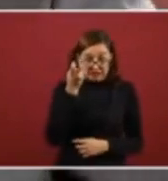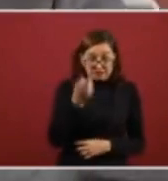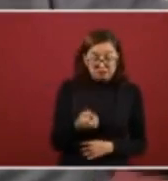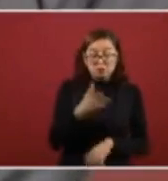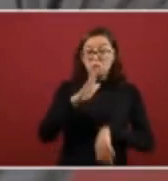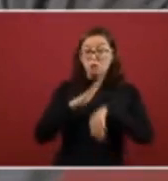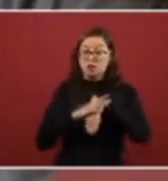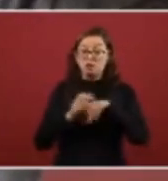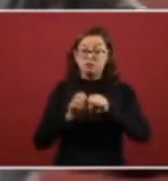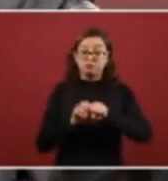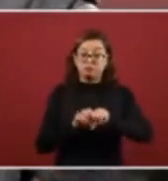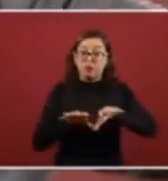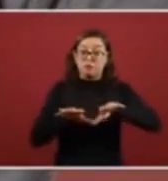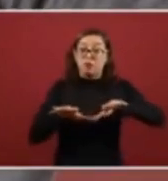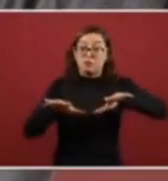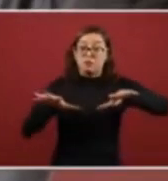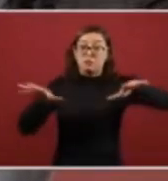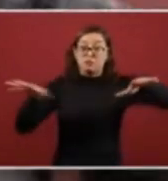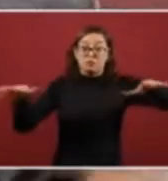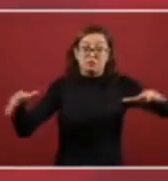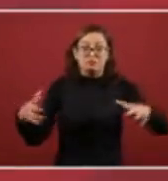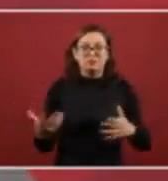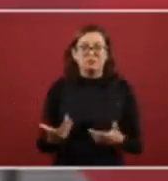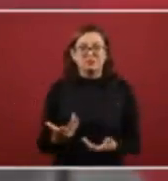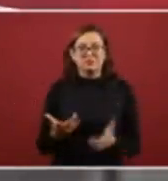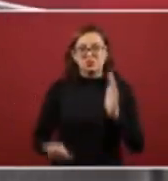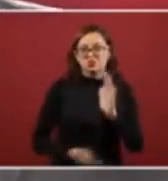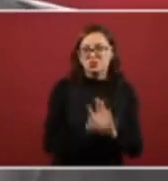And you would want to continue the